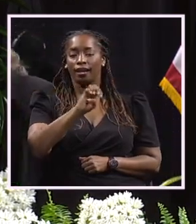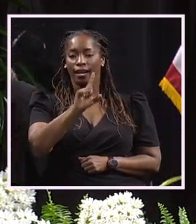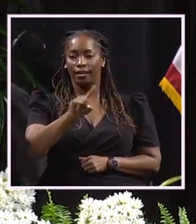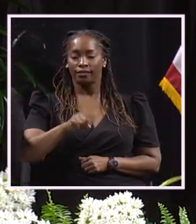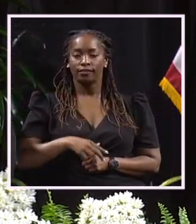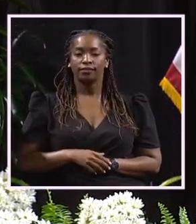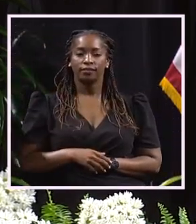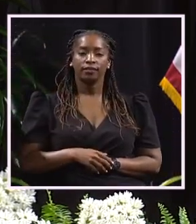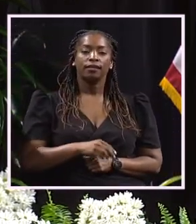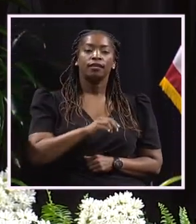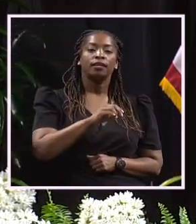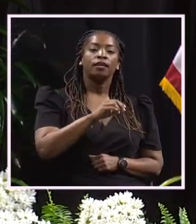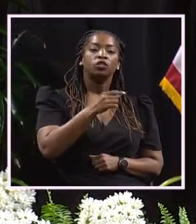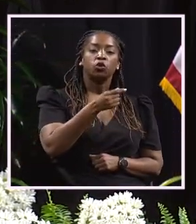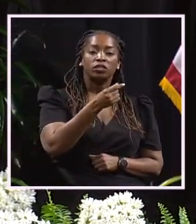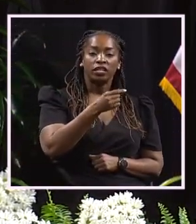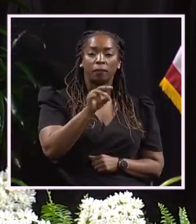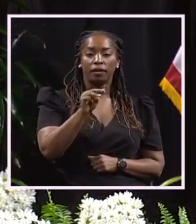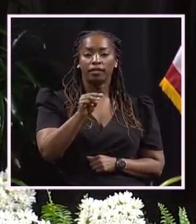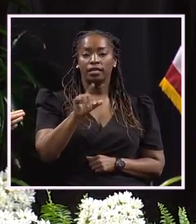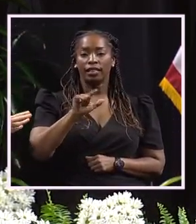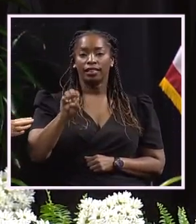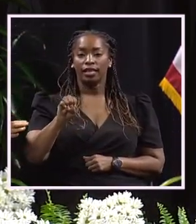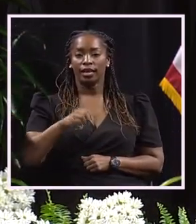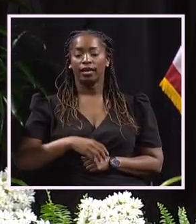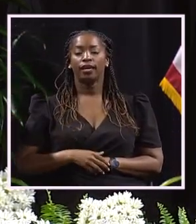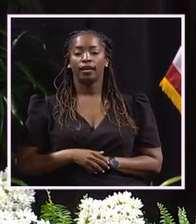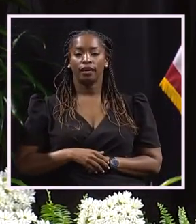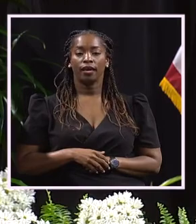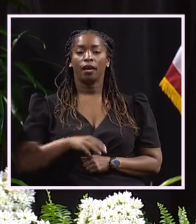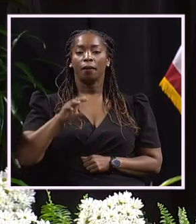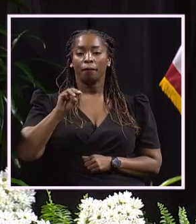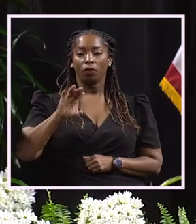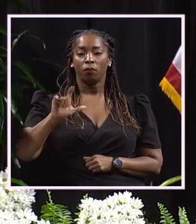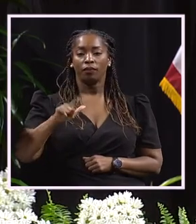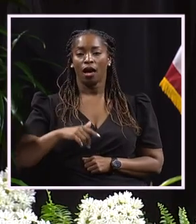Georgina McKenzie Lieb, magna cum laude.